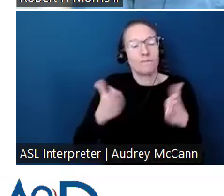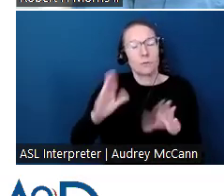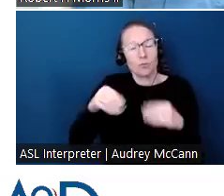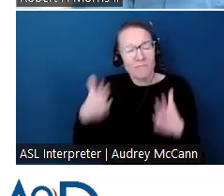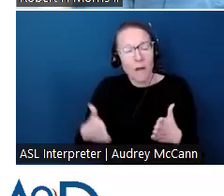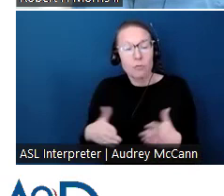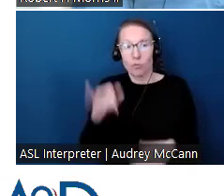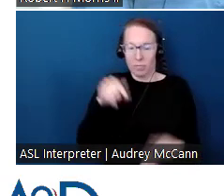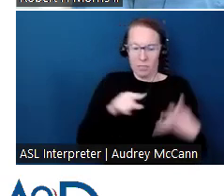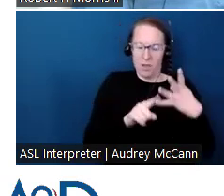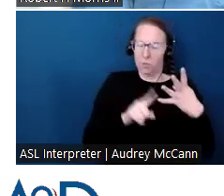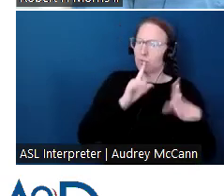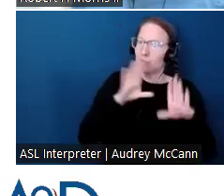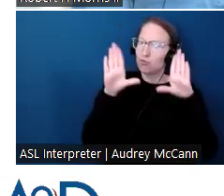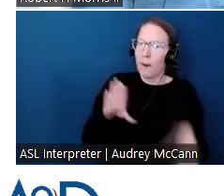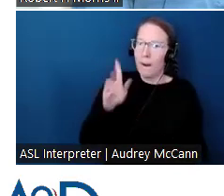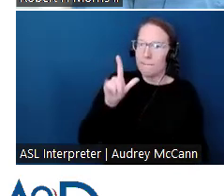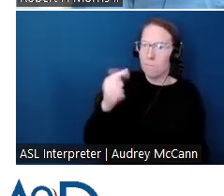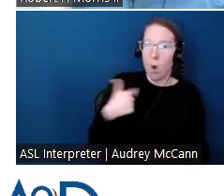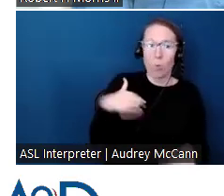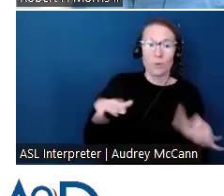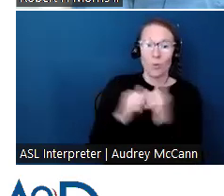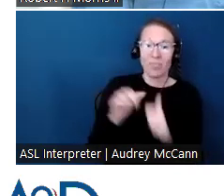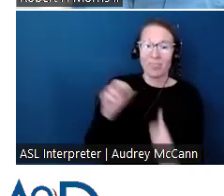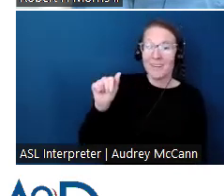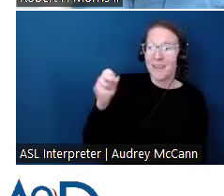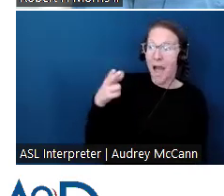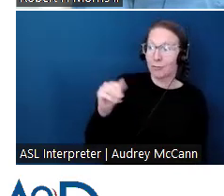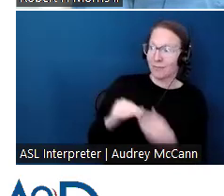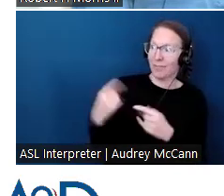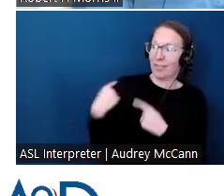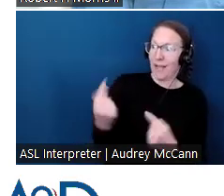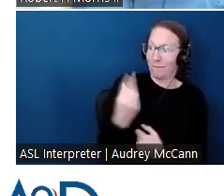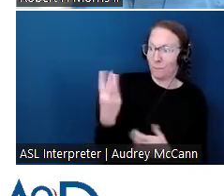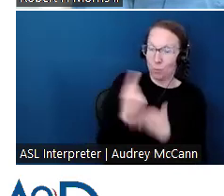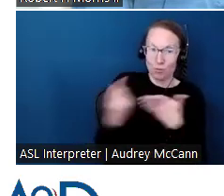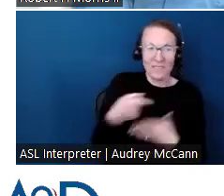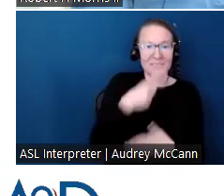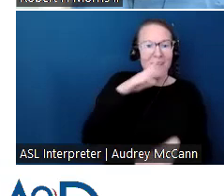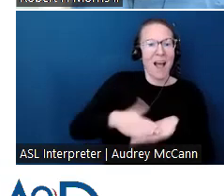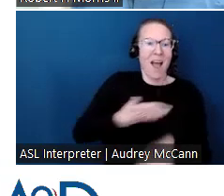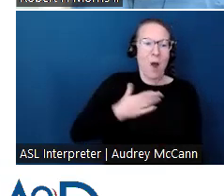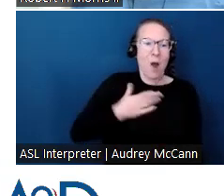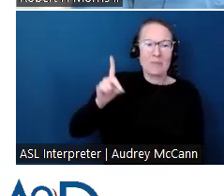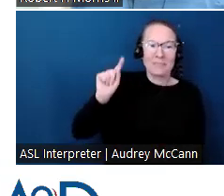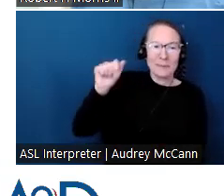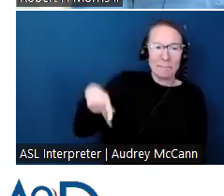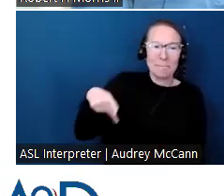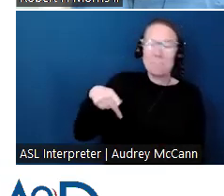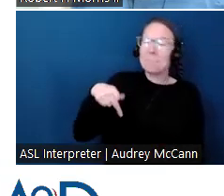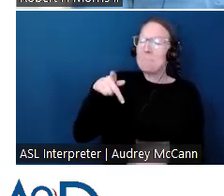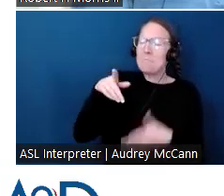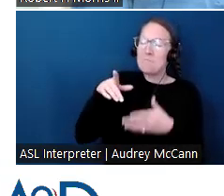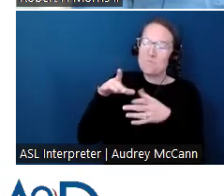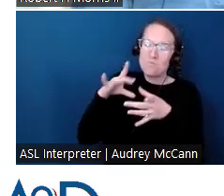great blog that we did with NASHA in the last couple of weeks and is live on our DETAC website, in addition to the